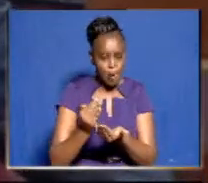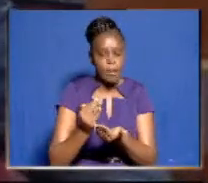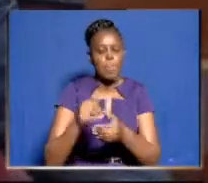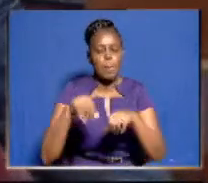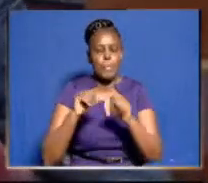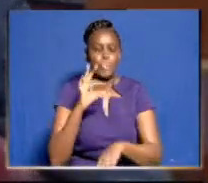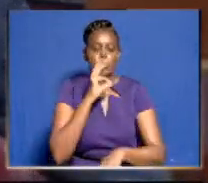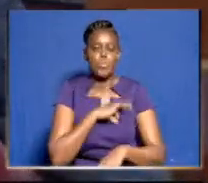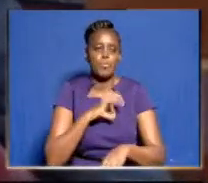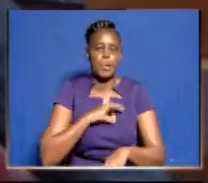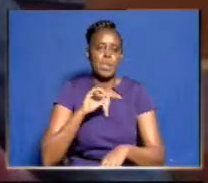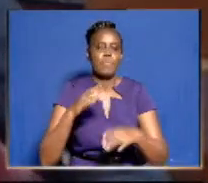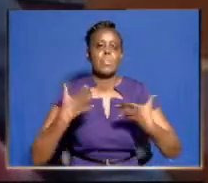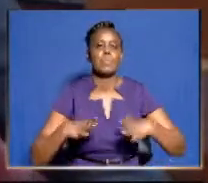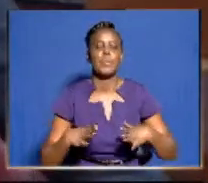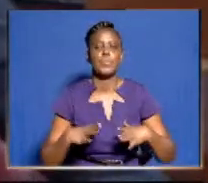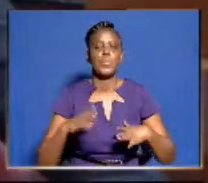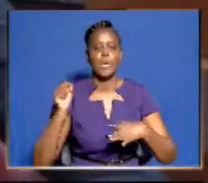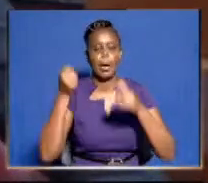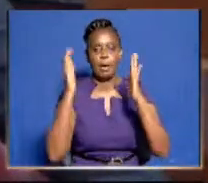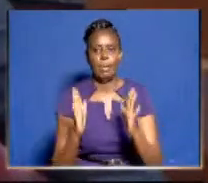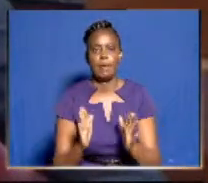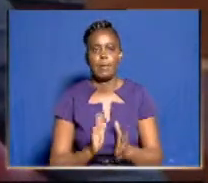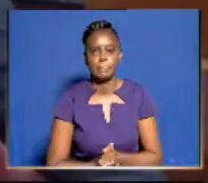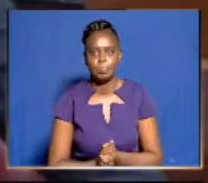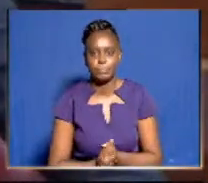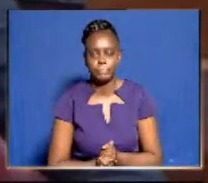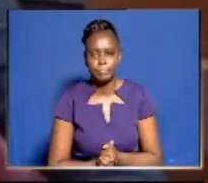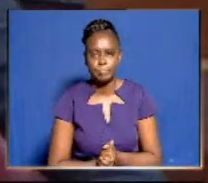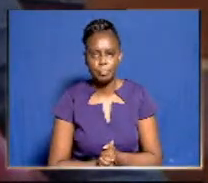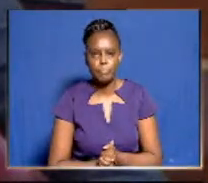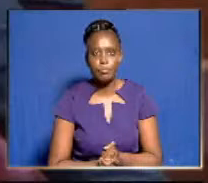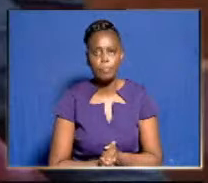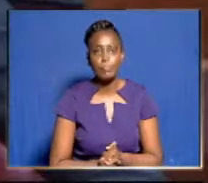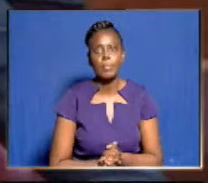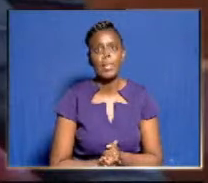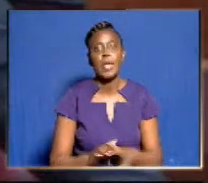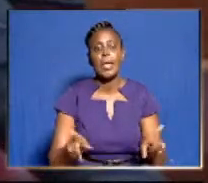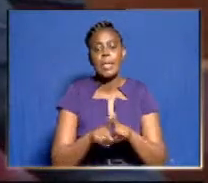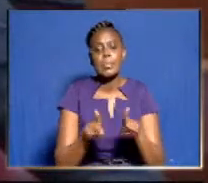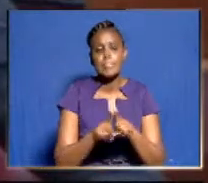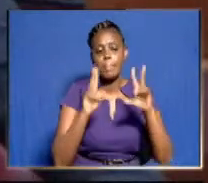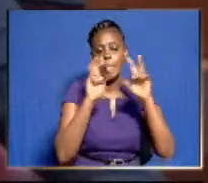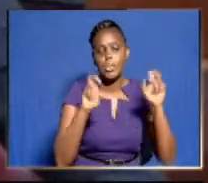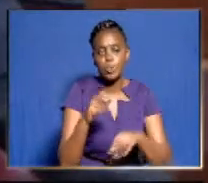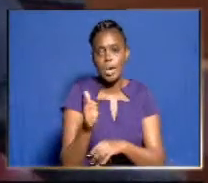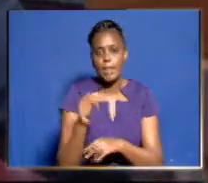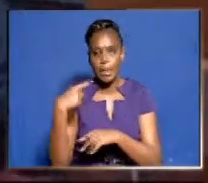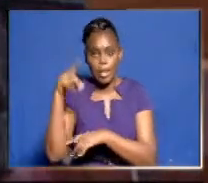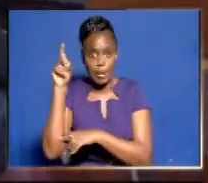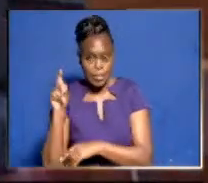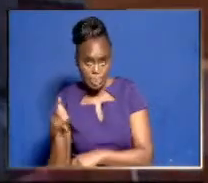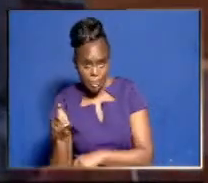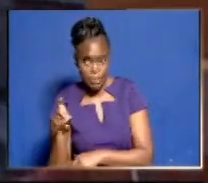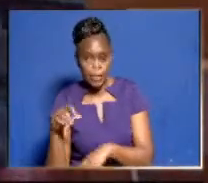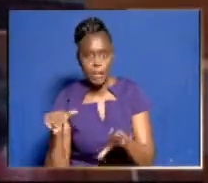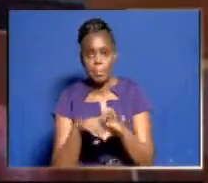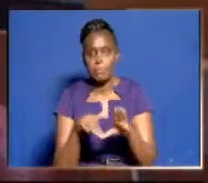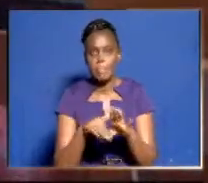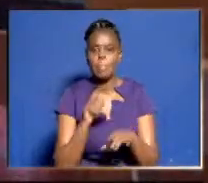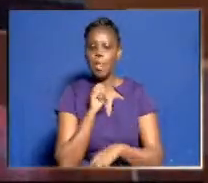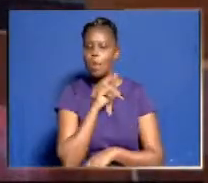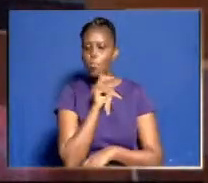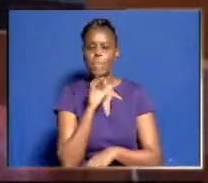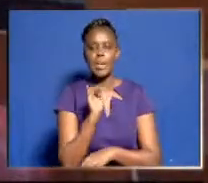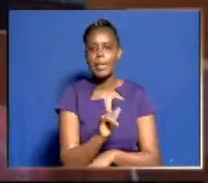benefits. Mr. Speaker, the other issue I want to address is the issue of the exchequer, Mr. Speaker. Mr. Speaker, members are already complaining